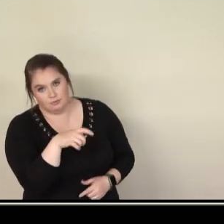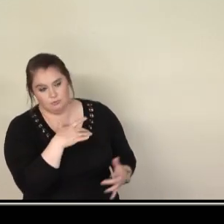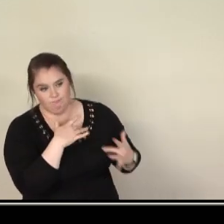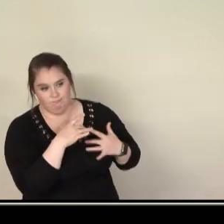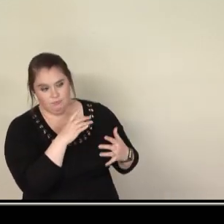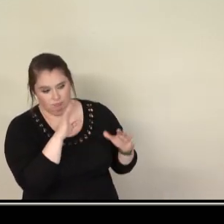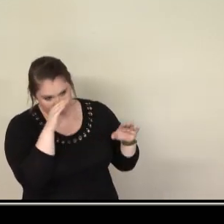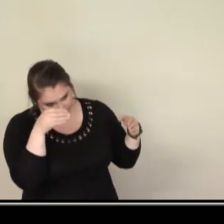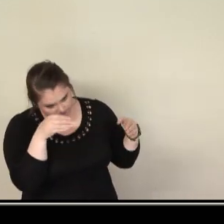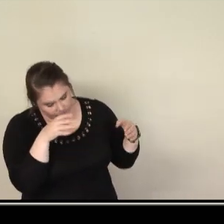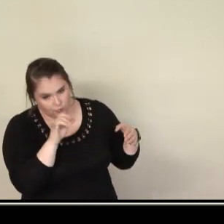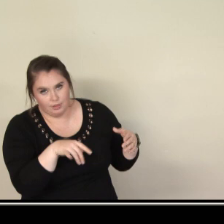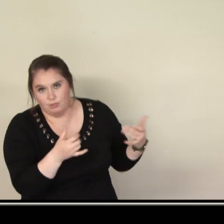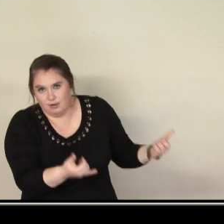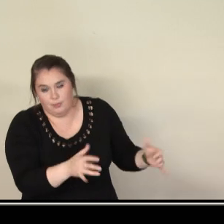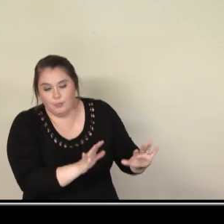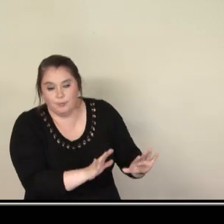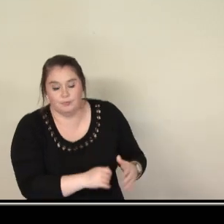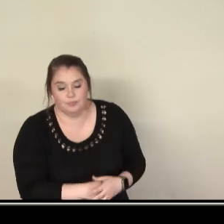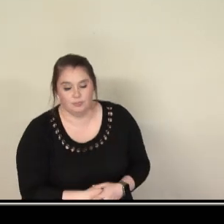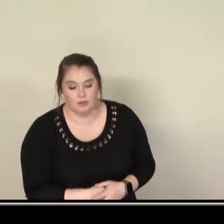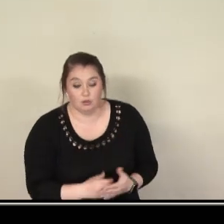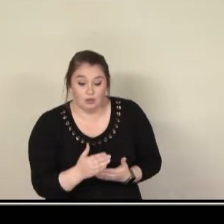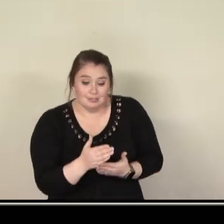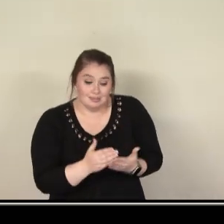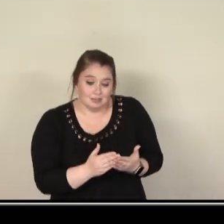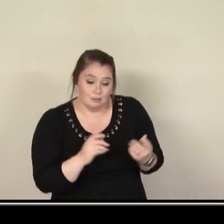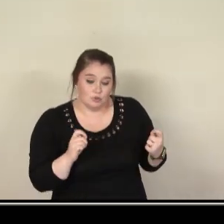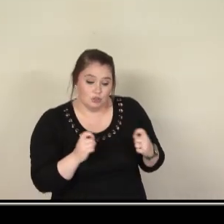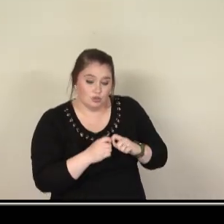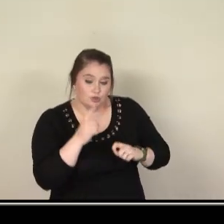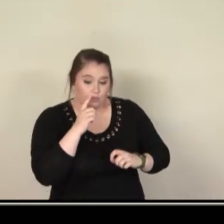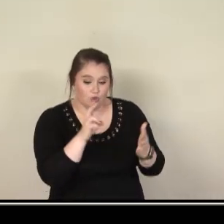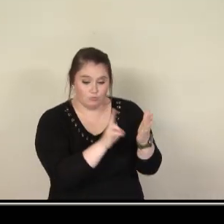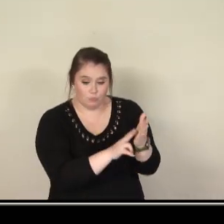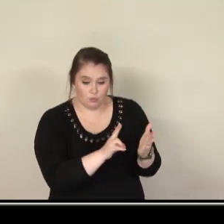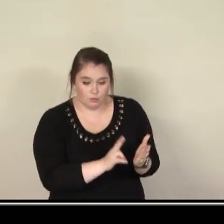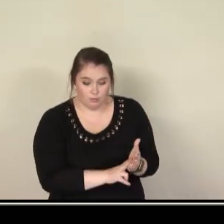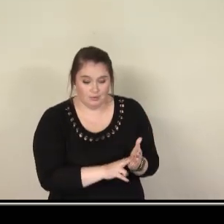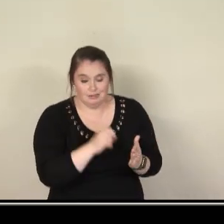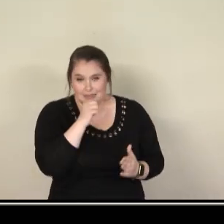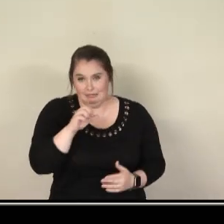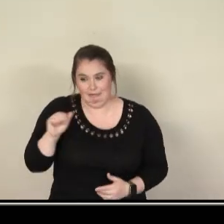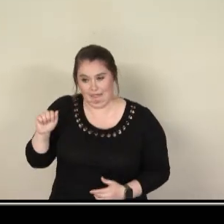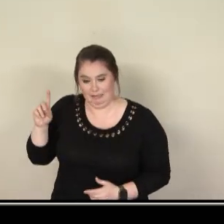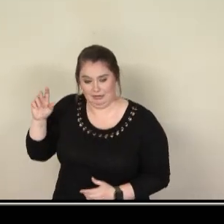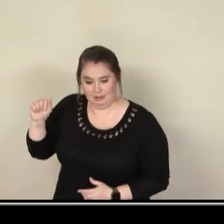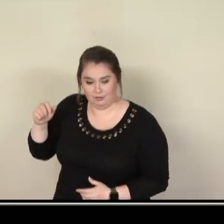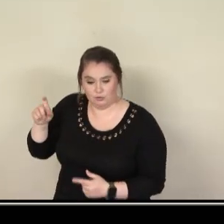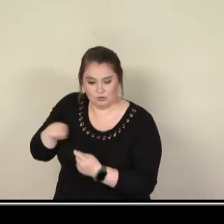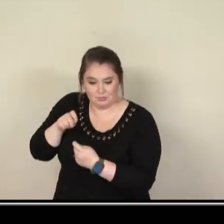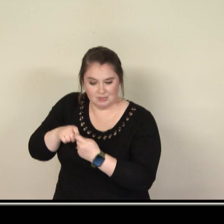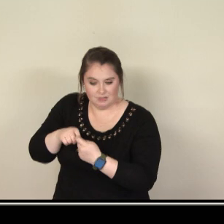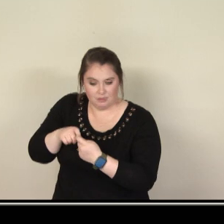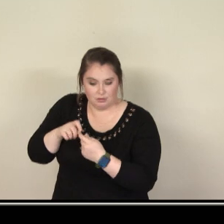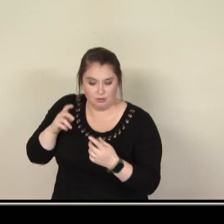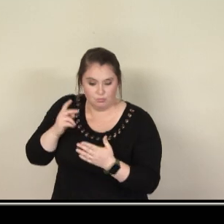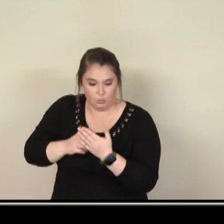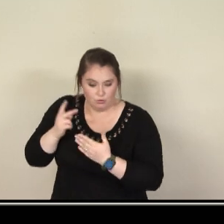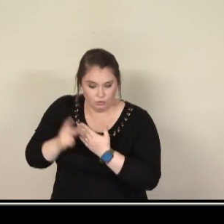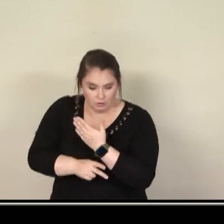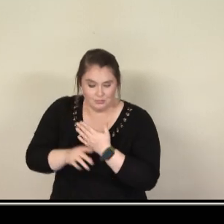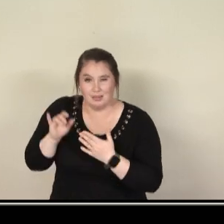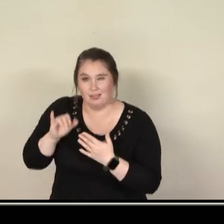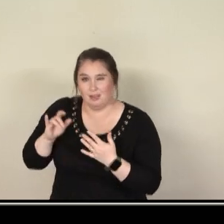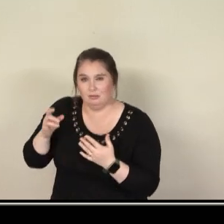point. There are some changes to enrollment rather than ADA for some of the special programs. That has changed a couple